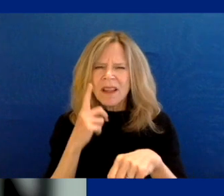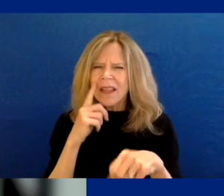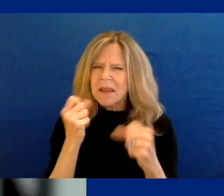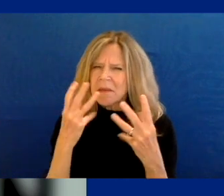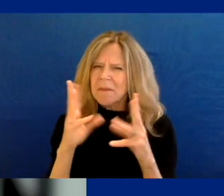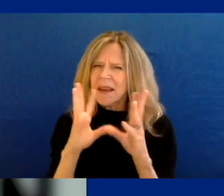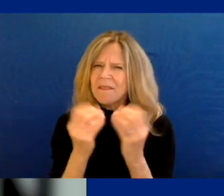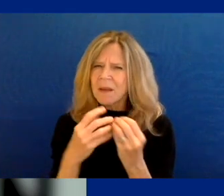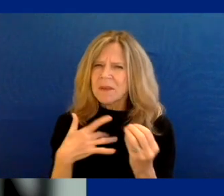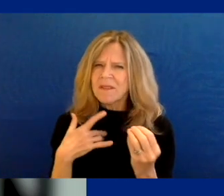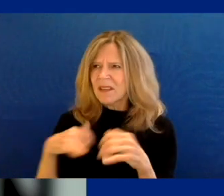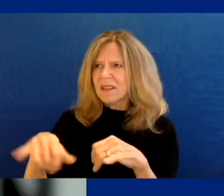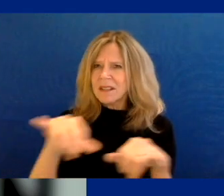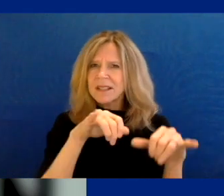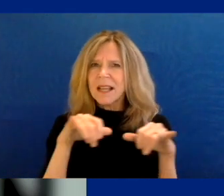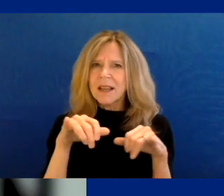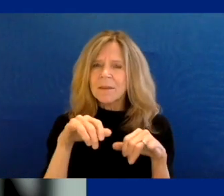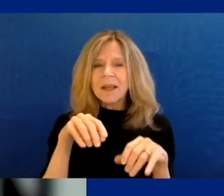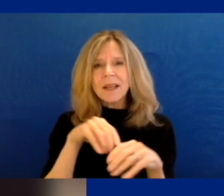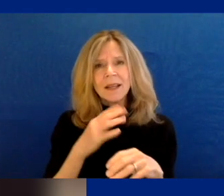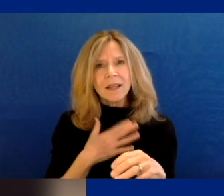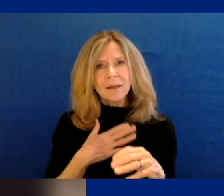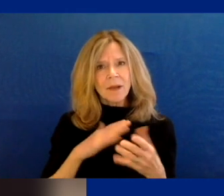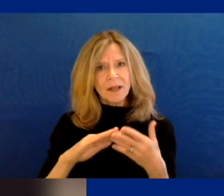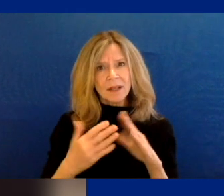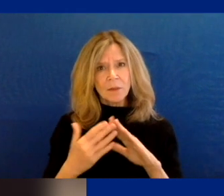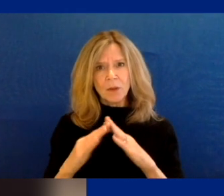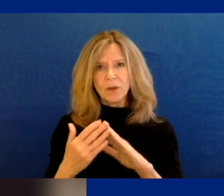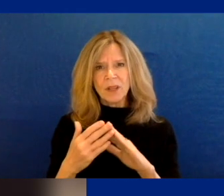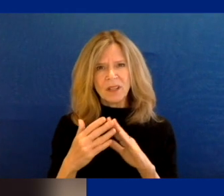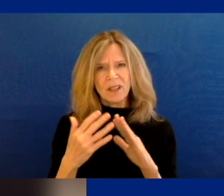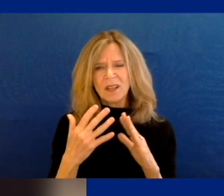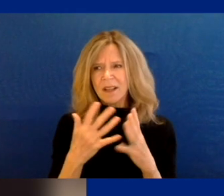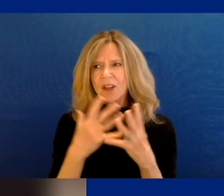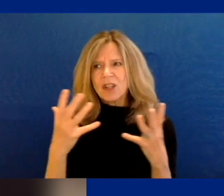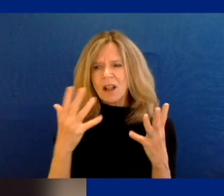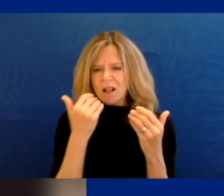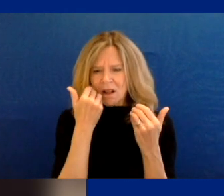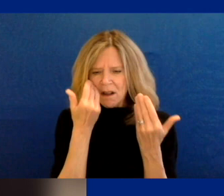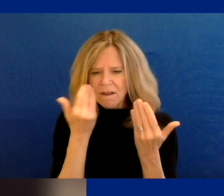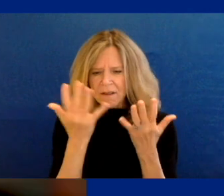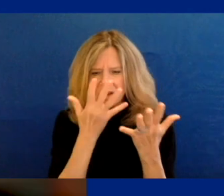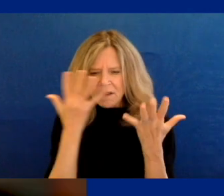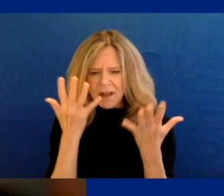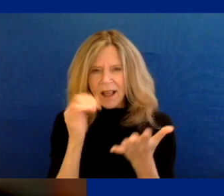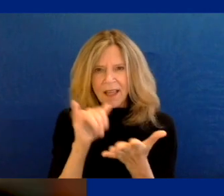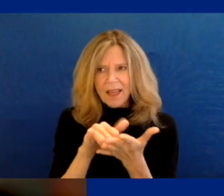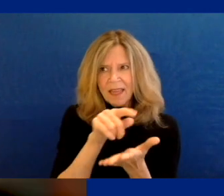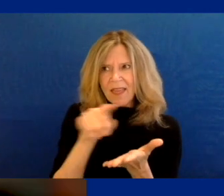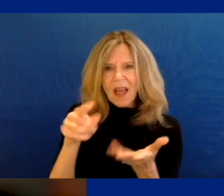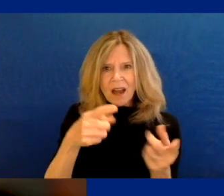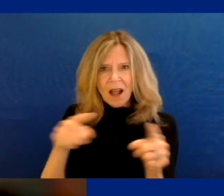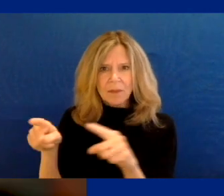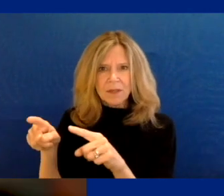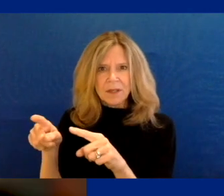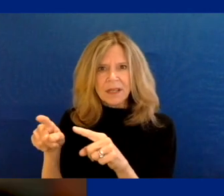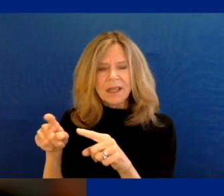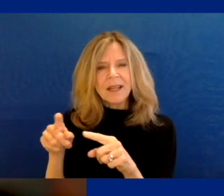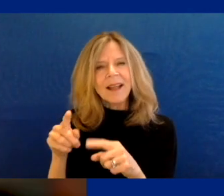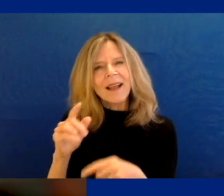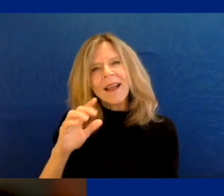experienced. I think in the Indo-Caribbean community, there's a lot of shame in admitting that it happens. I think it's something